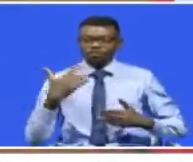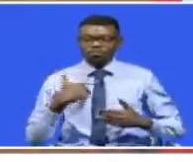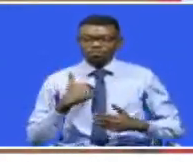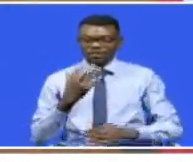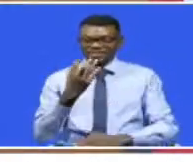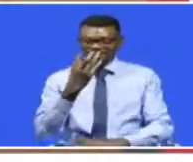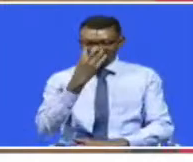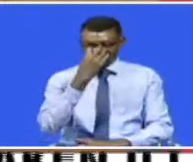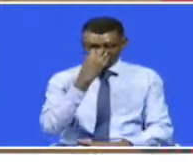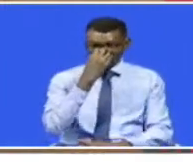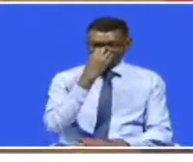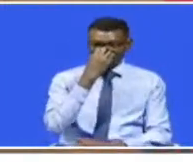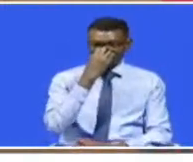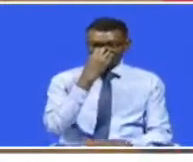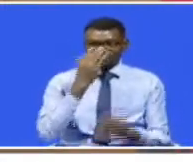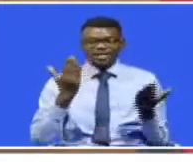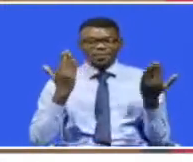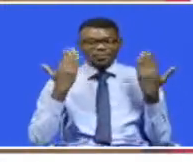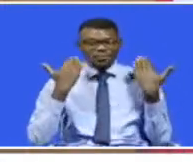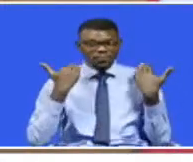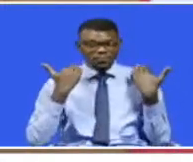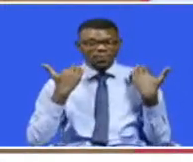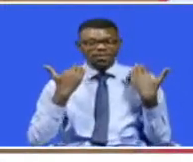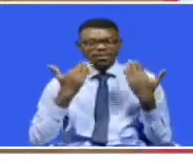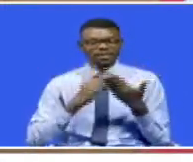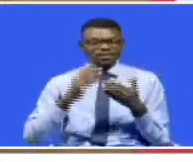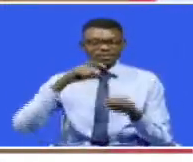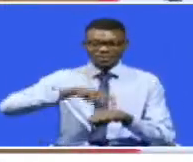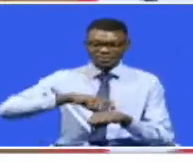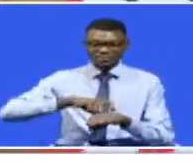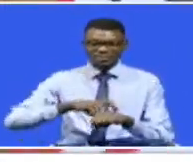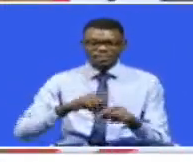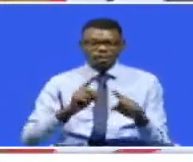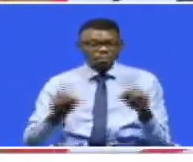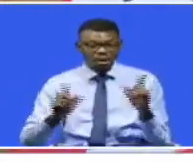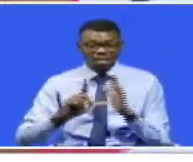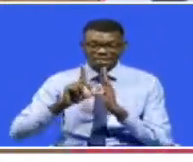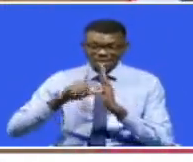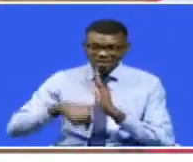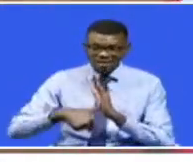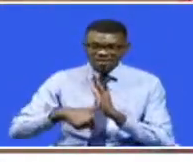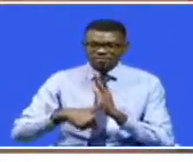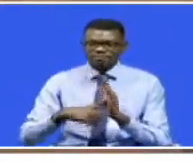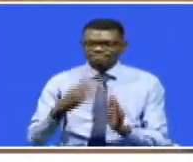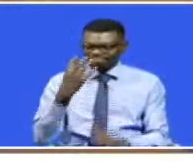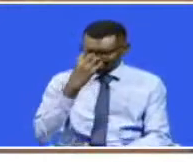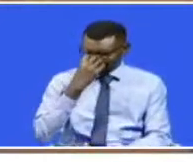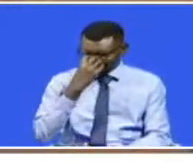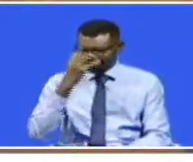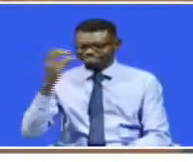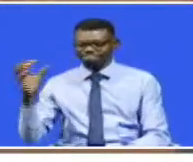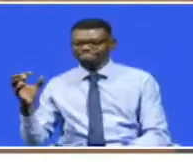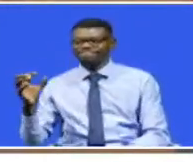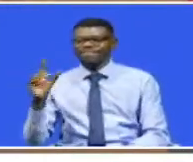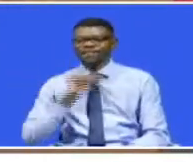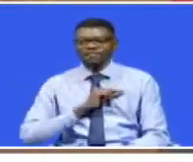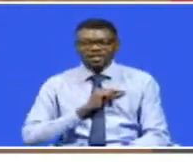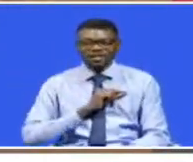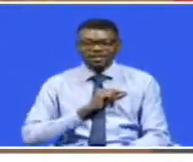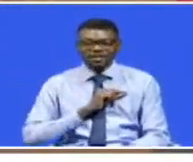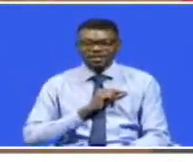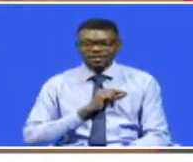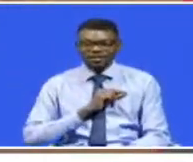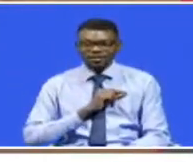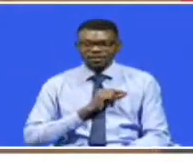on oxygen for a while, but then eventually they weaned me out of the oxygen because now my